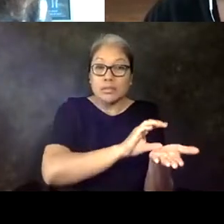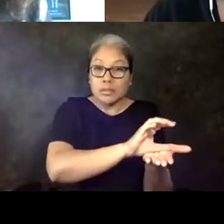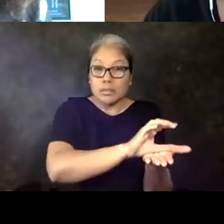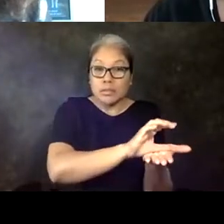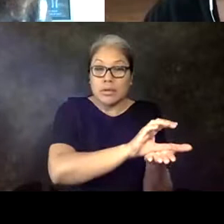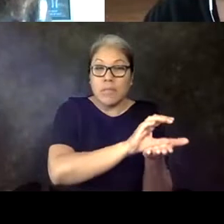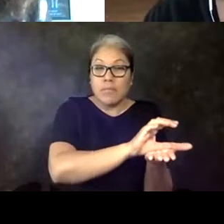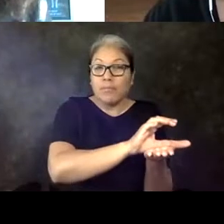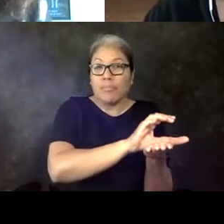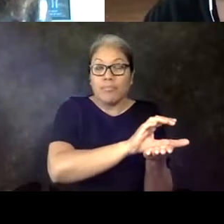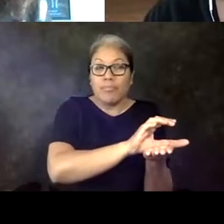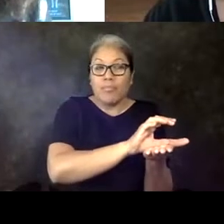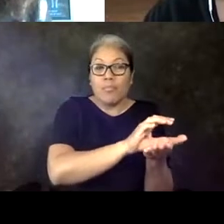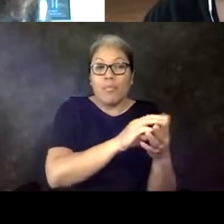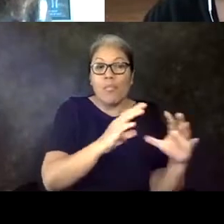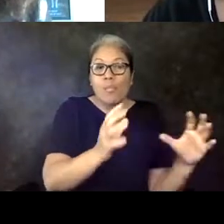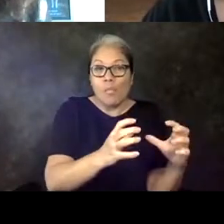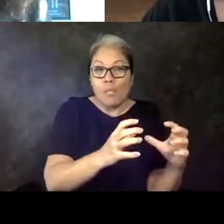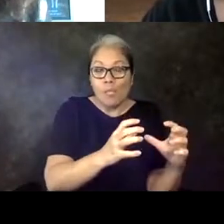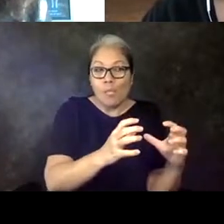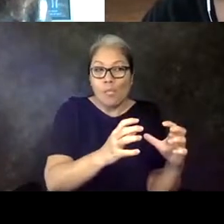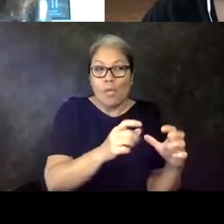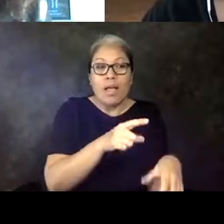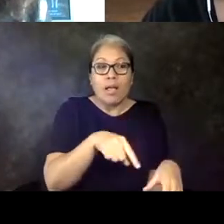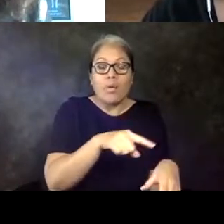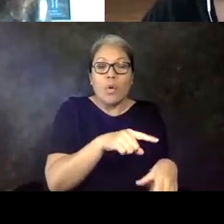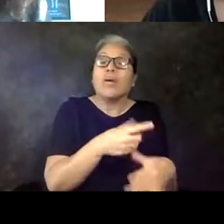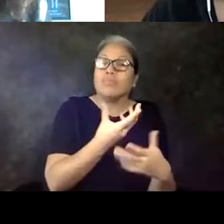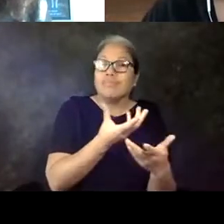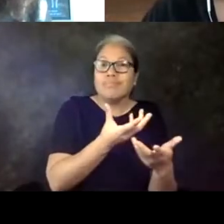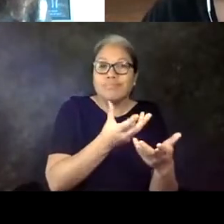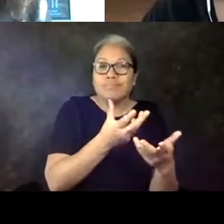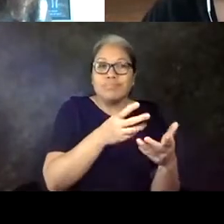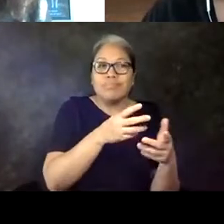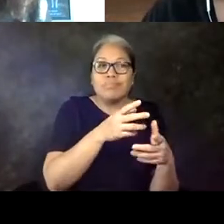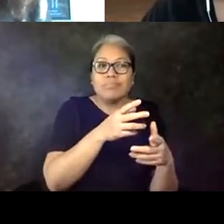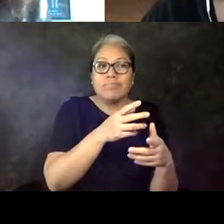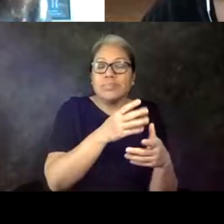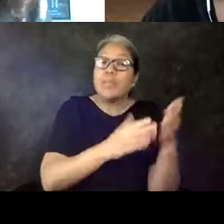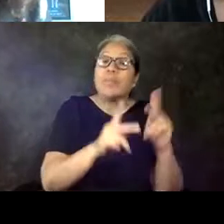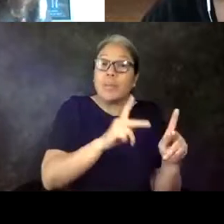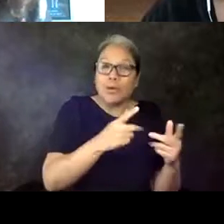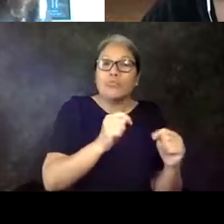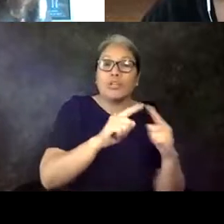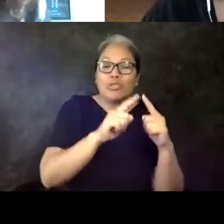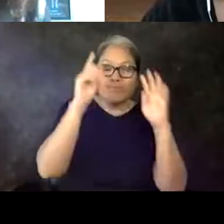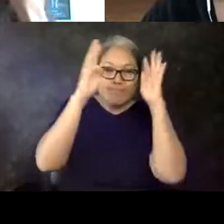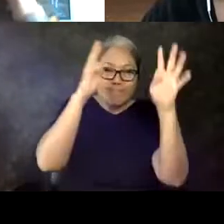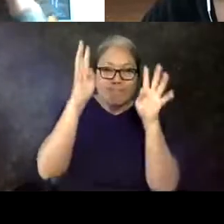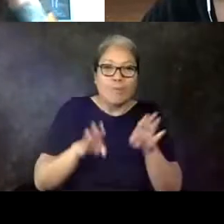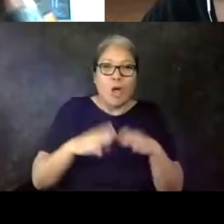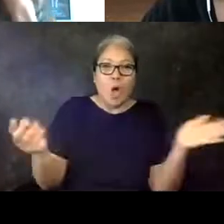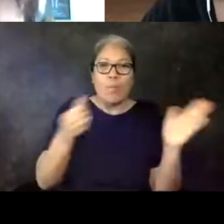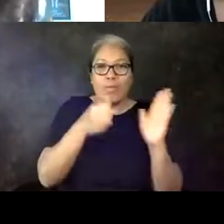are coming together to write an open letter to Walensky about that comment, and that it's not just